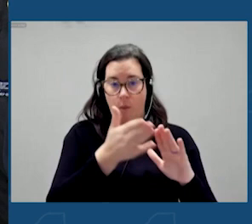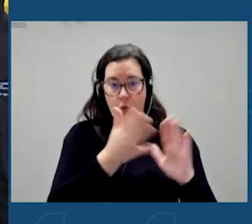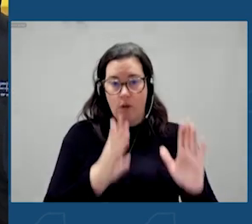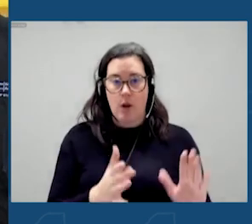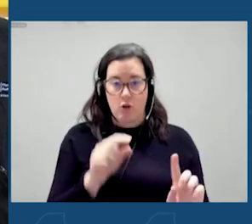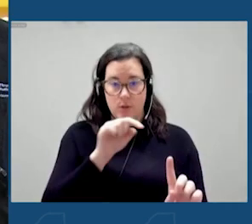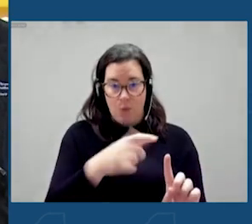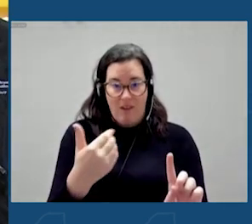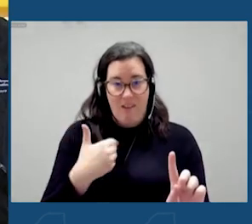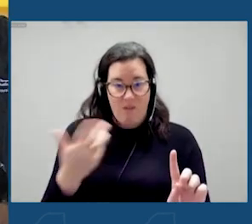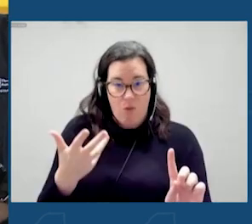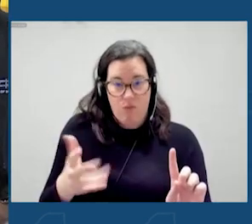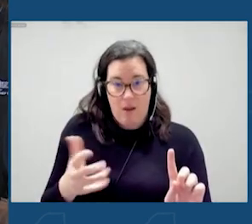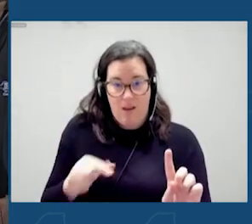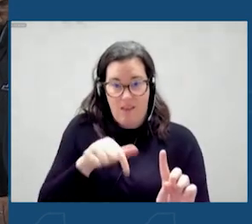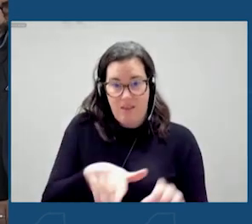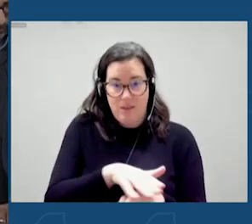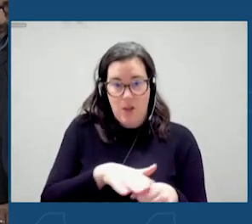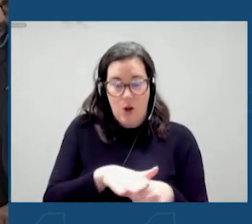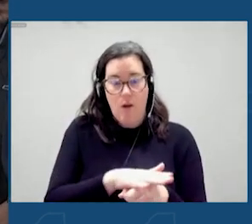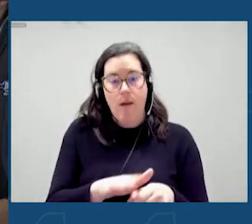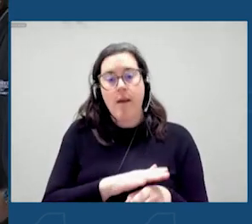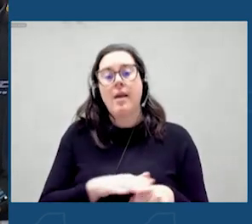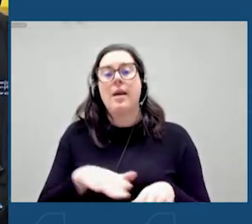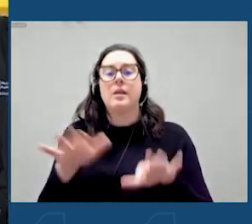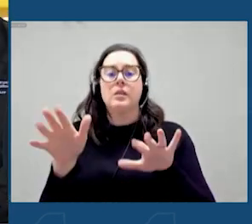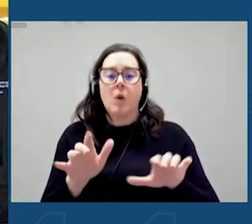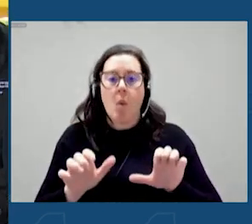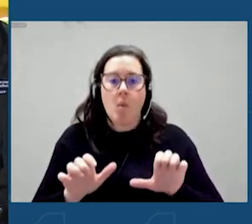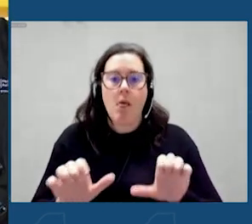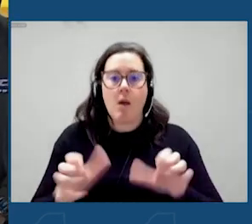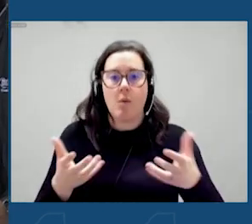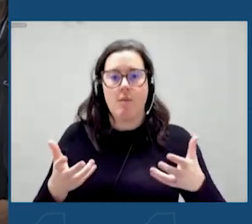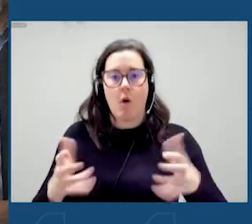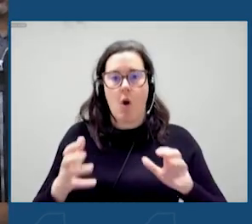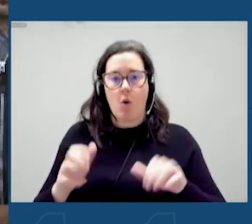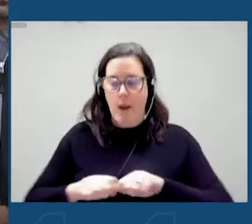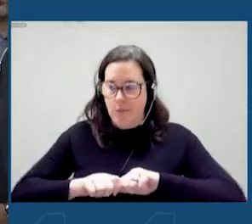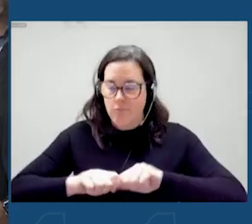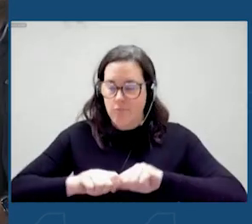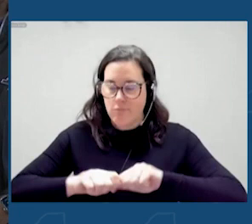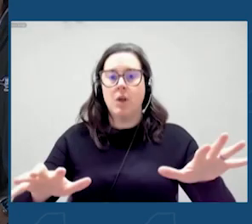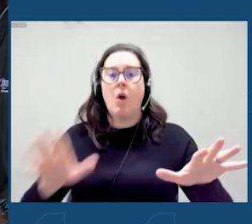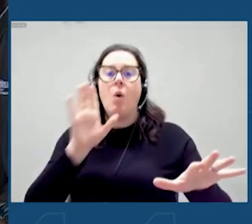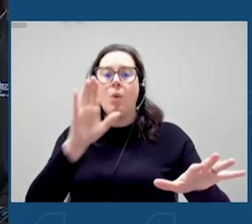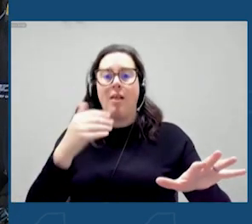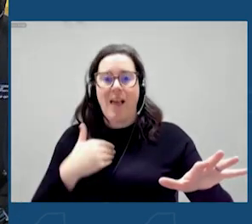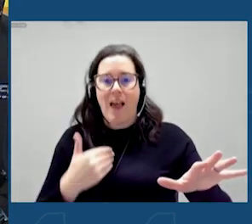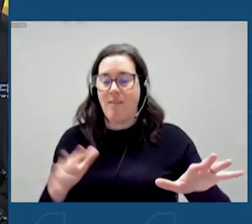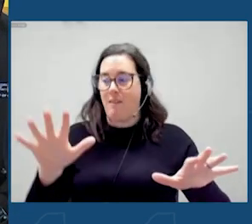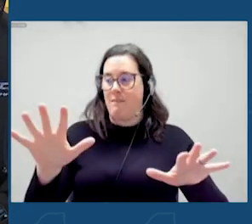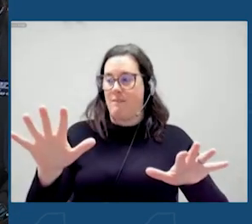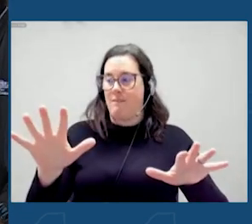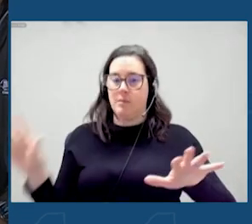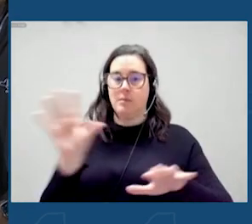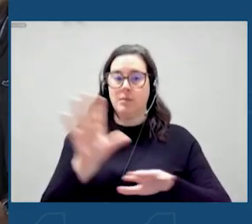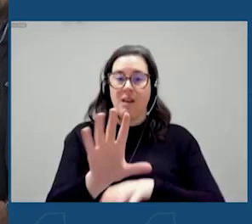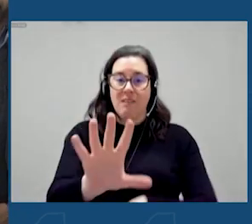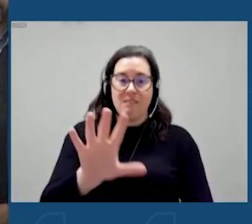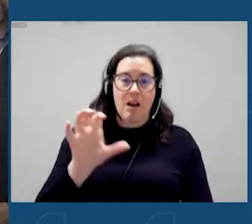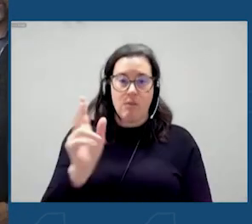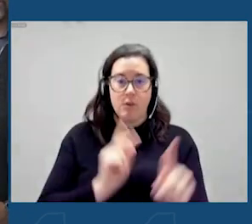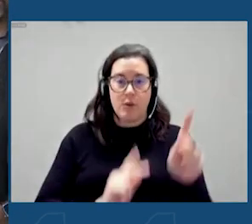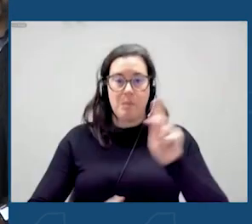we've got and the snow plows that we've deployed, we're going to have over 500 people and